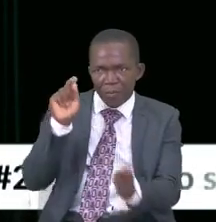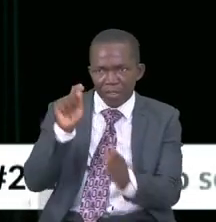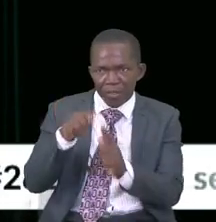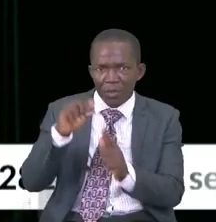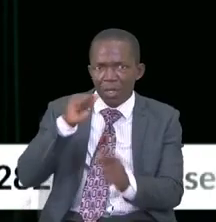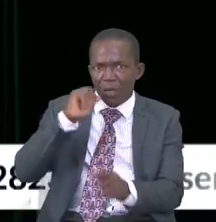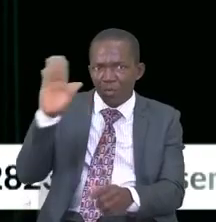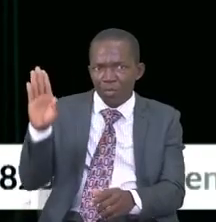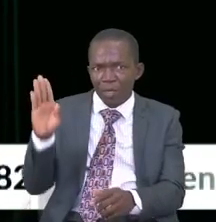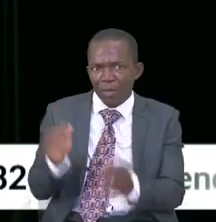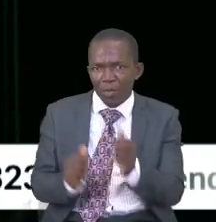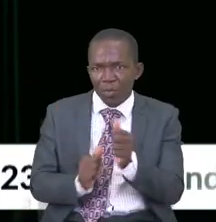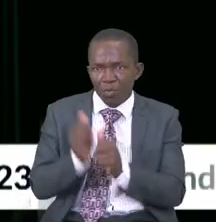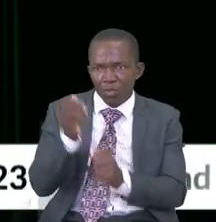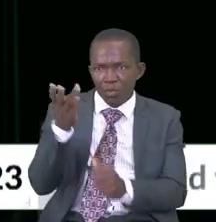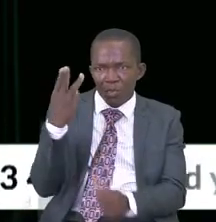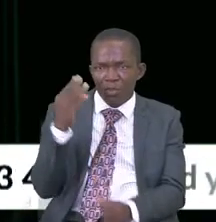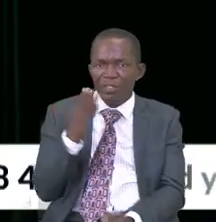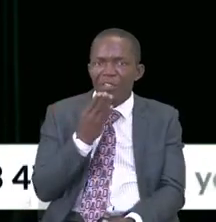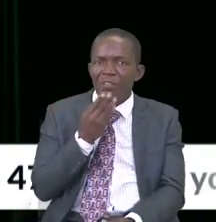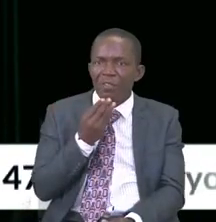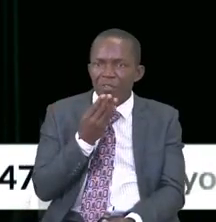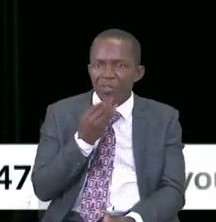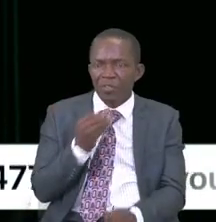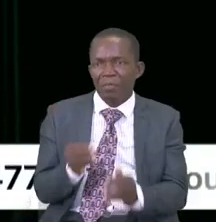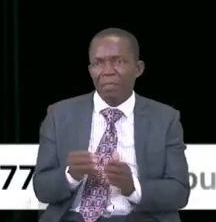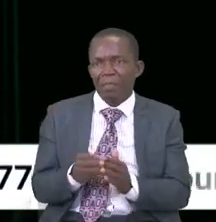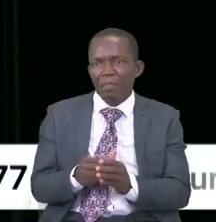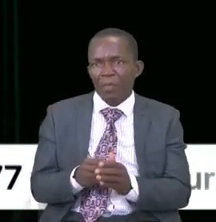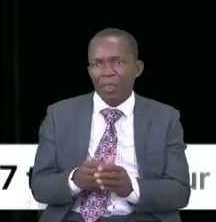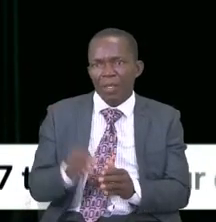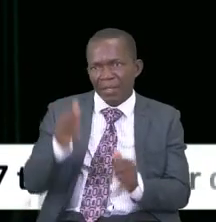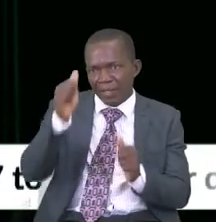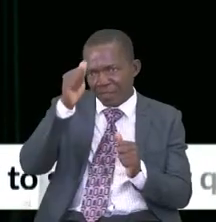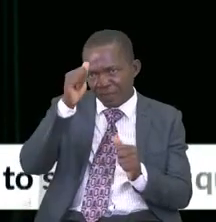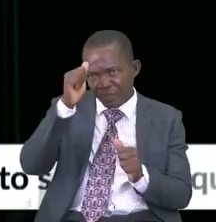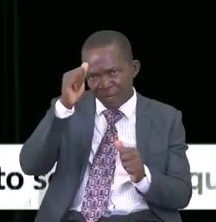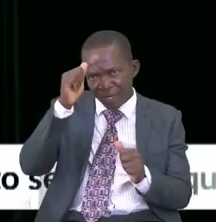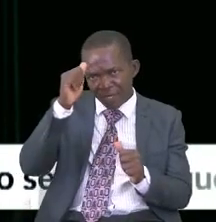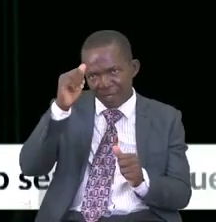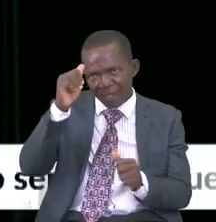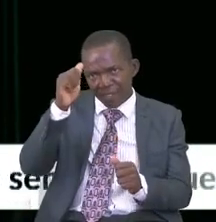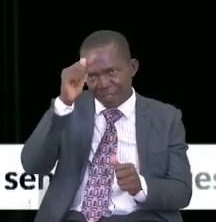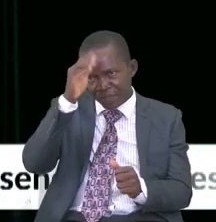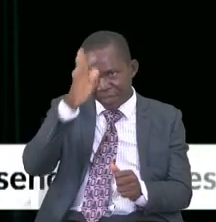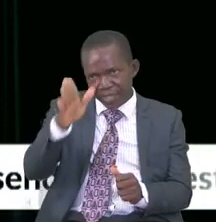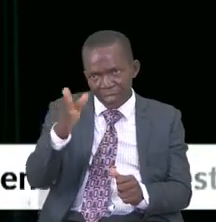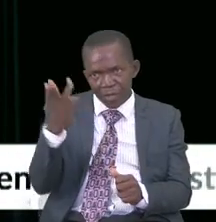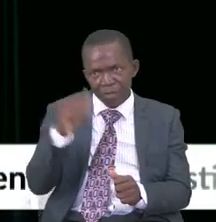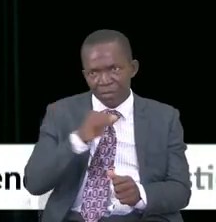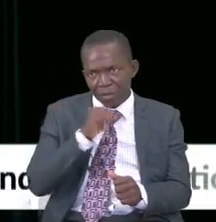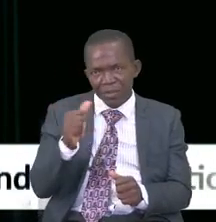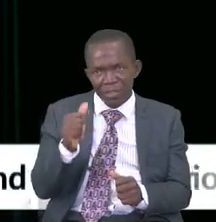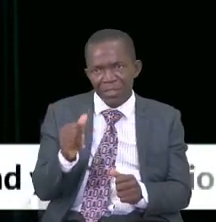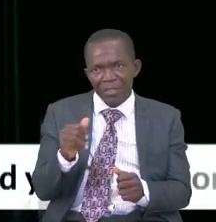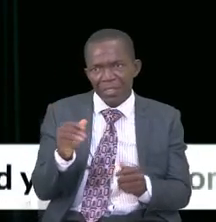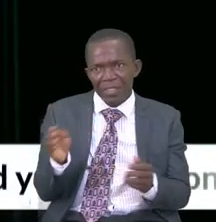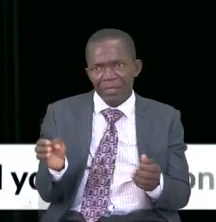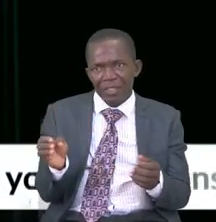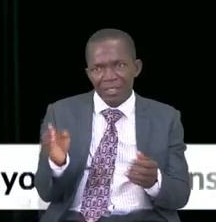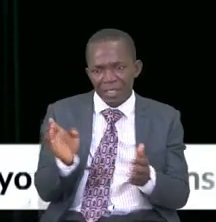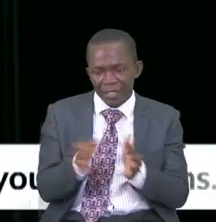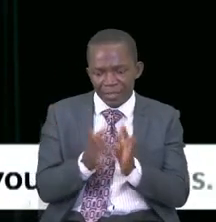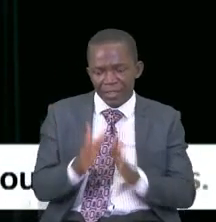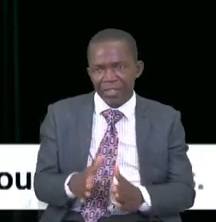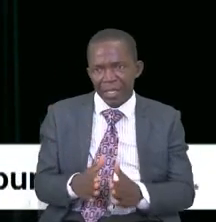mother comes to Glory Tabernacle, or his mother comes, but his father does not come. Doesn't matter. So long as he comes, that's all we need. So long as we